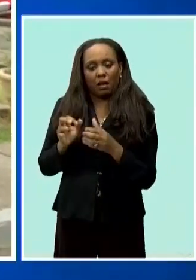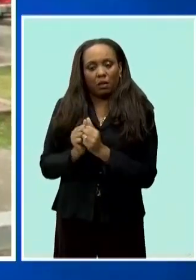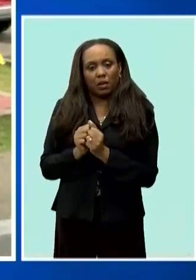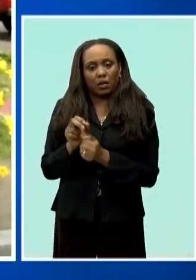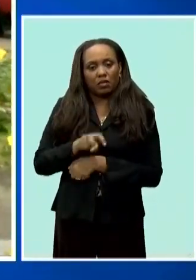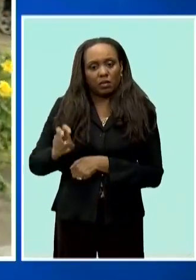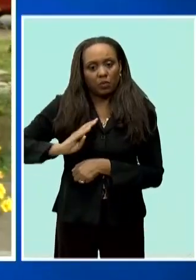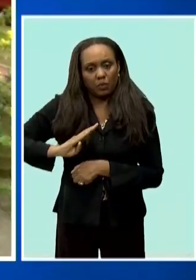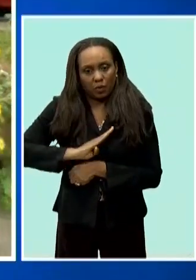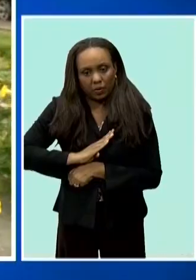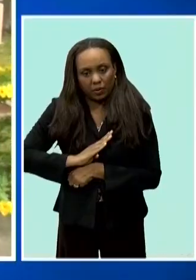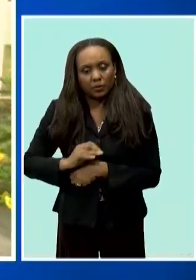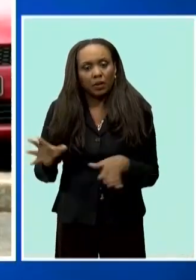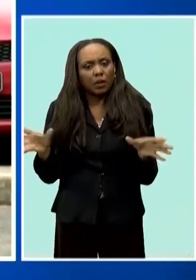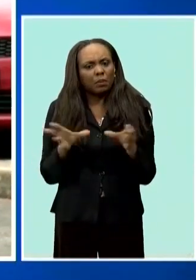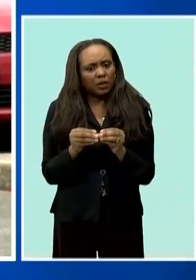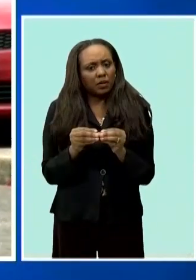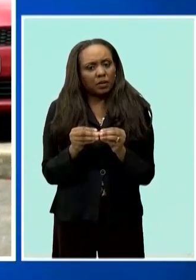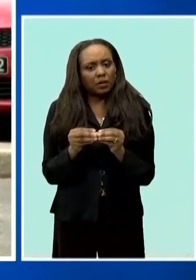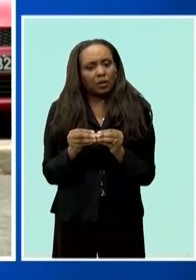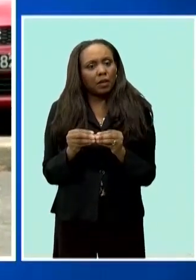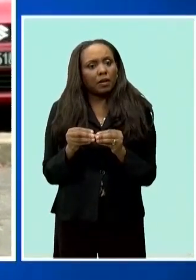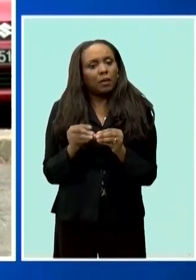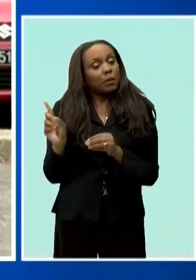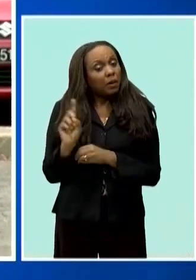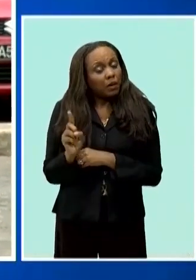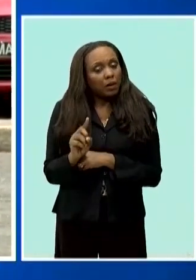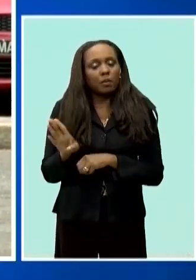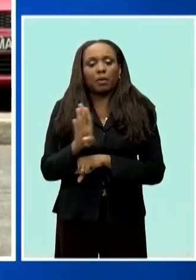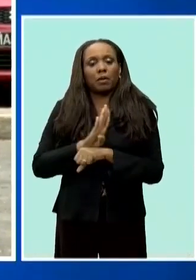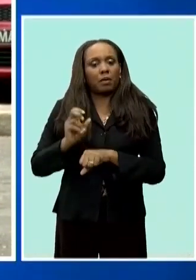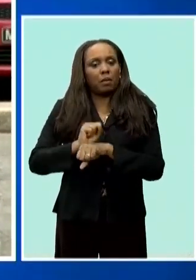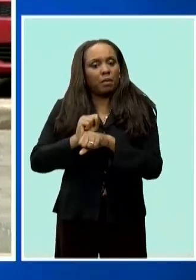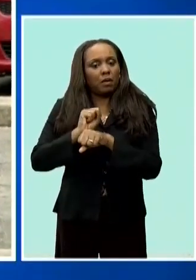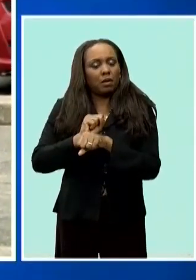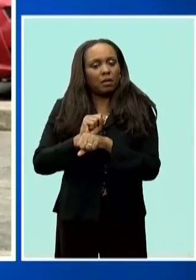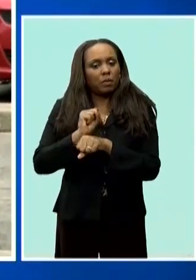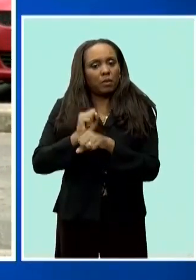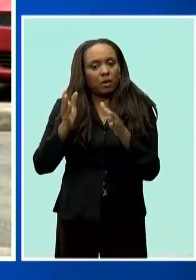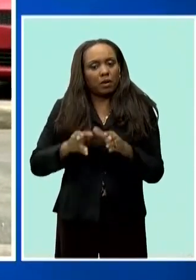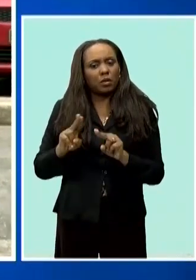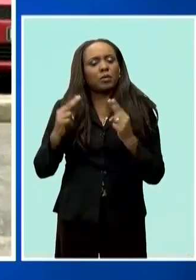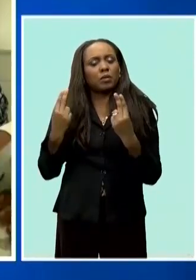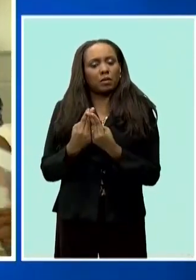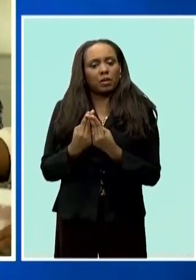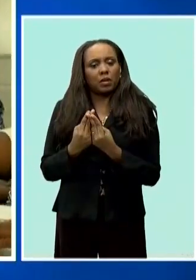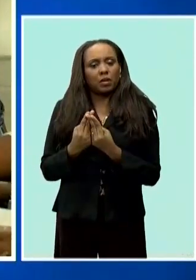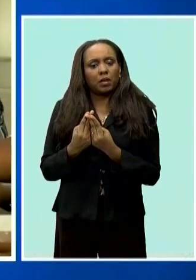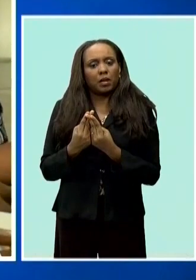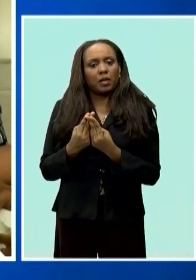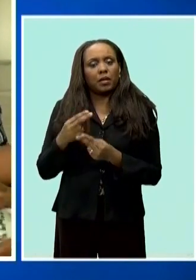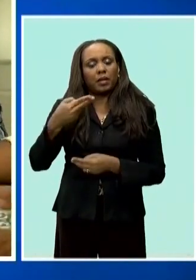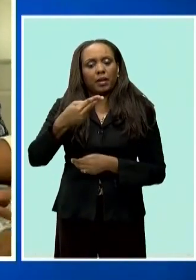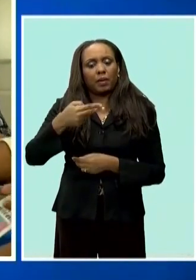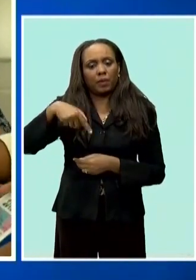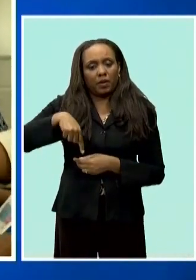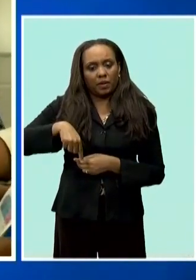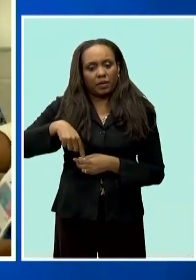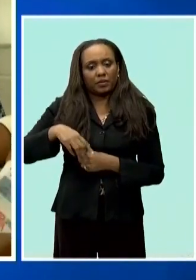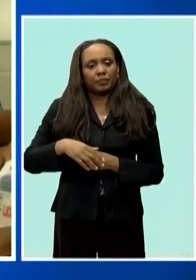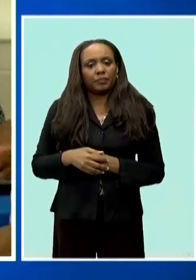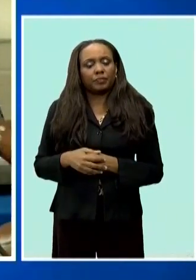Board, Transport Authority and other key entities met with owners of PSVs earlier today, and that was to thrash out key issues